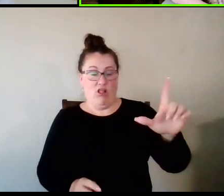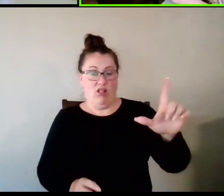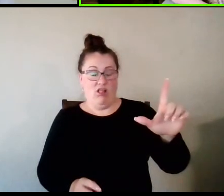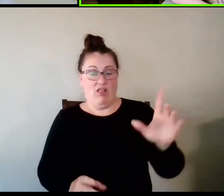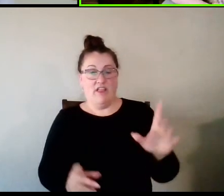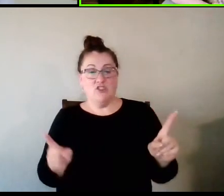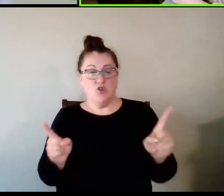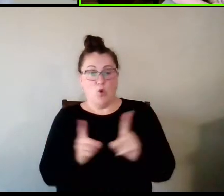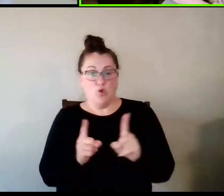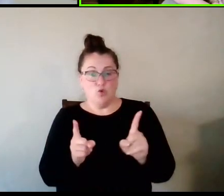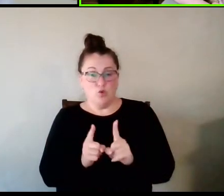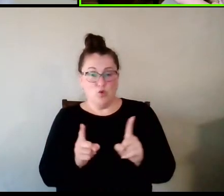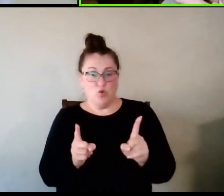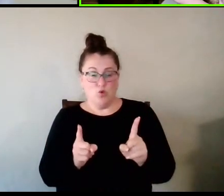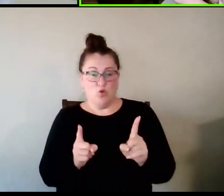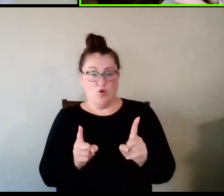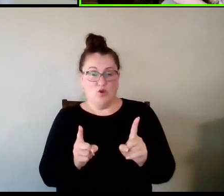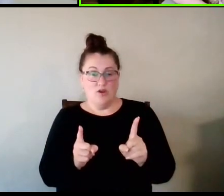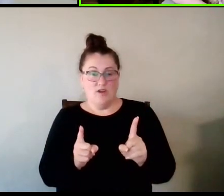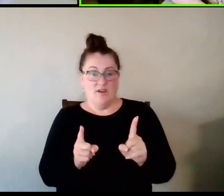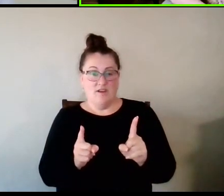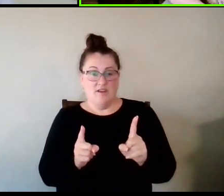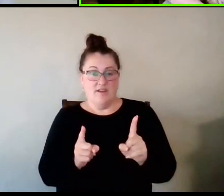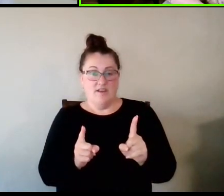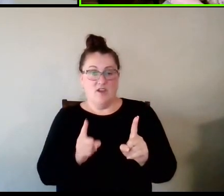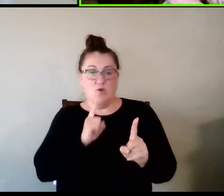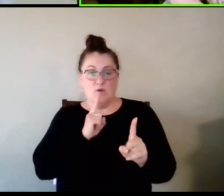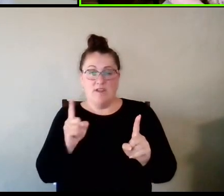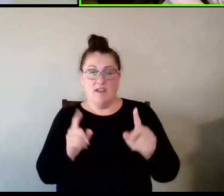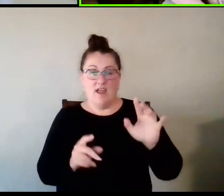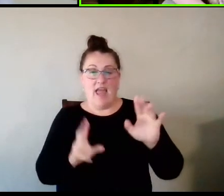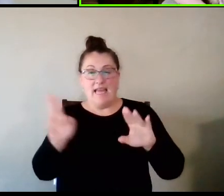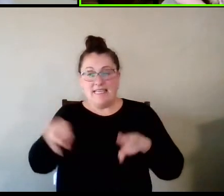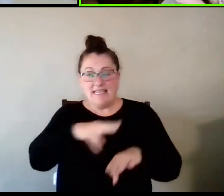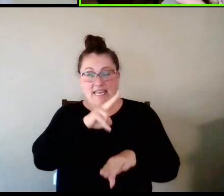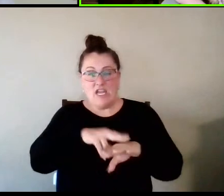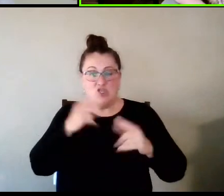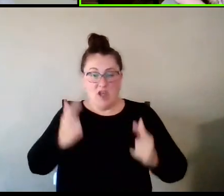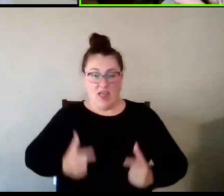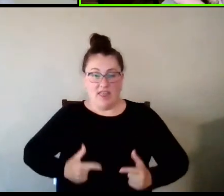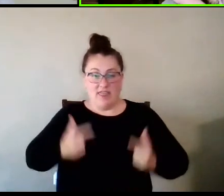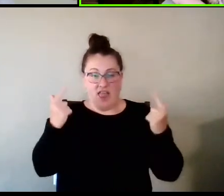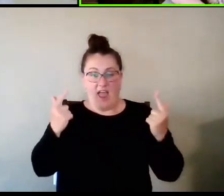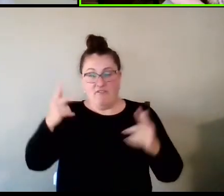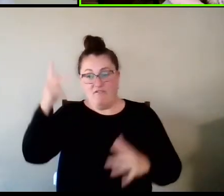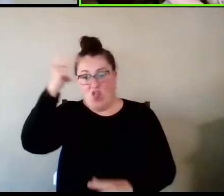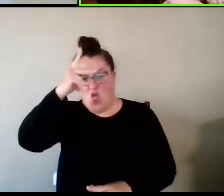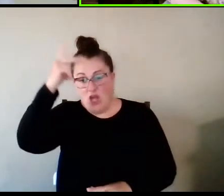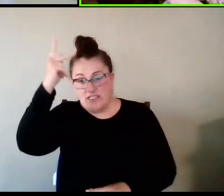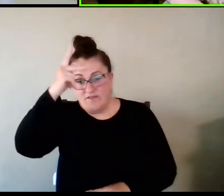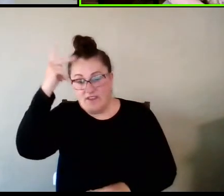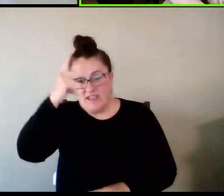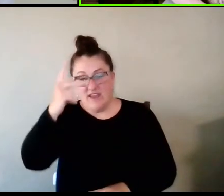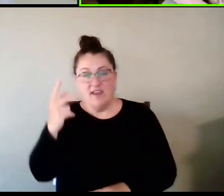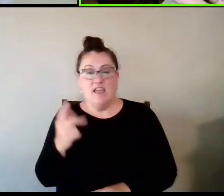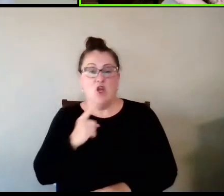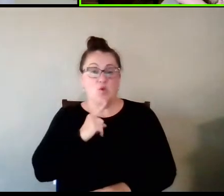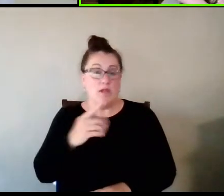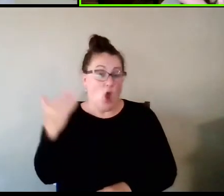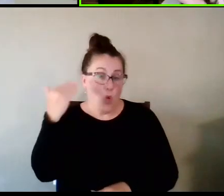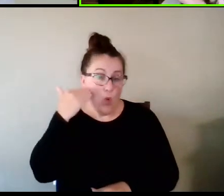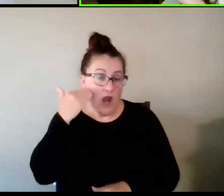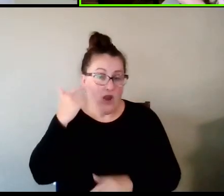also a rumination on life and philosophy and our awareness of time.